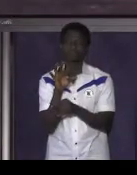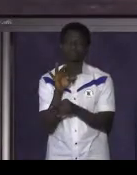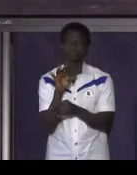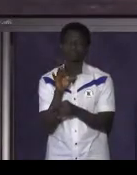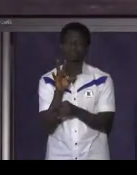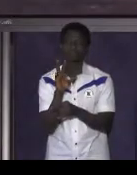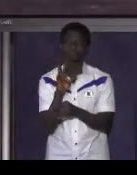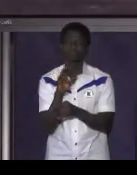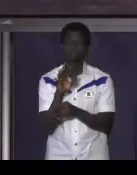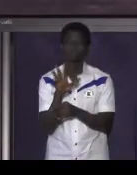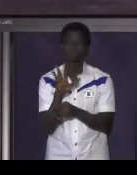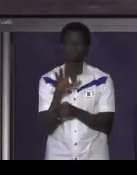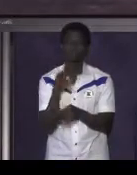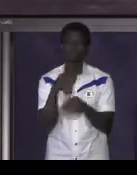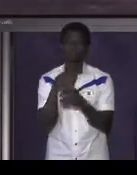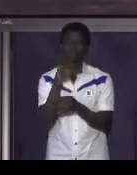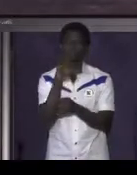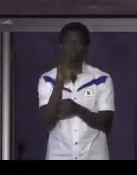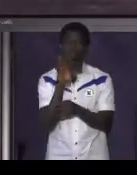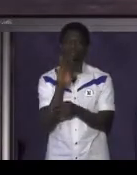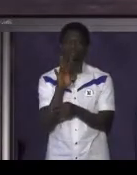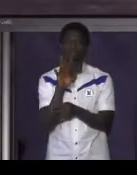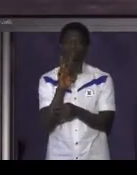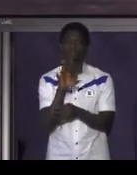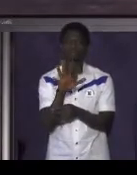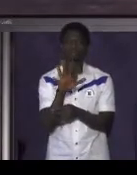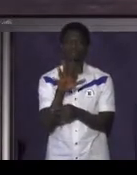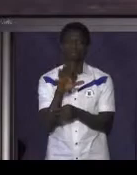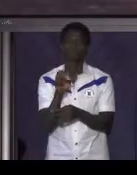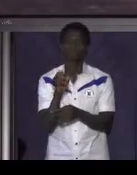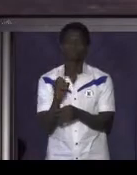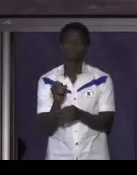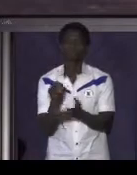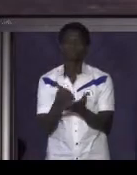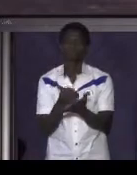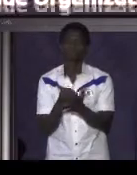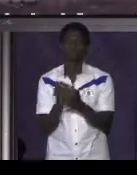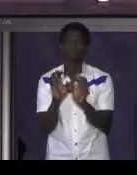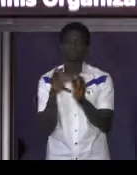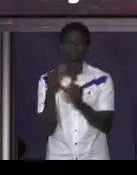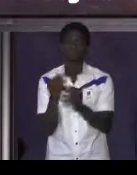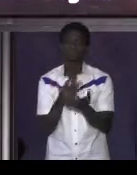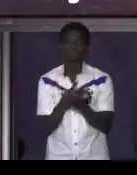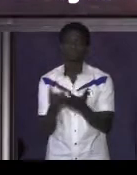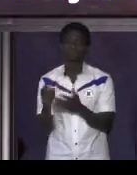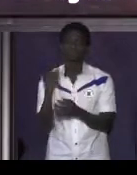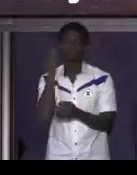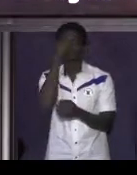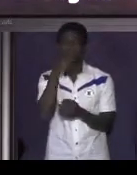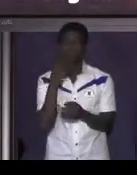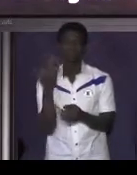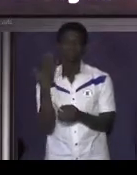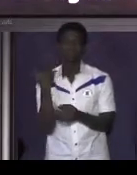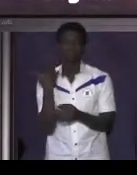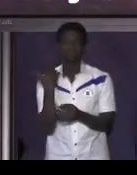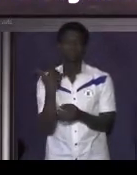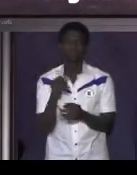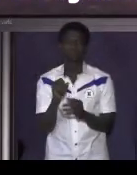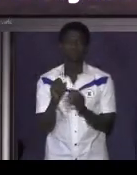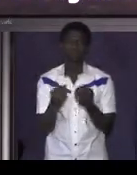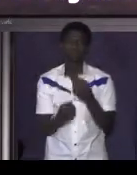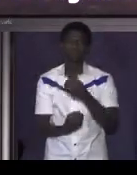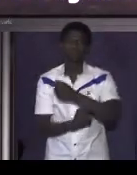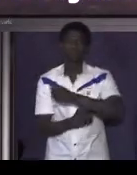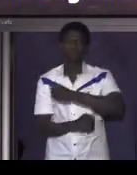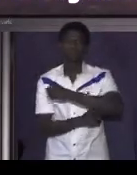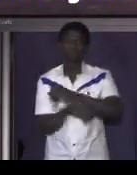1975. In 1975, Economic Community of West African States was established. Now, what is the full meaning